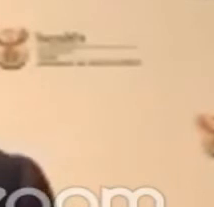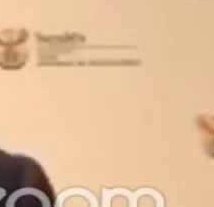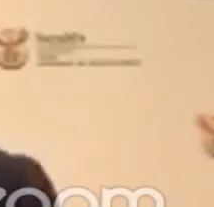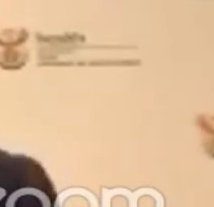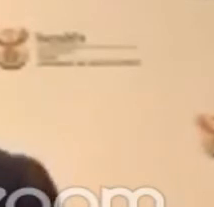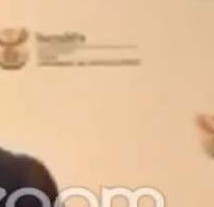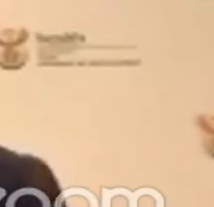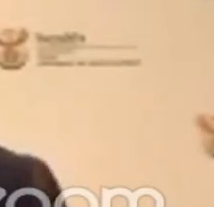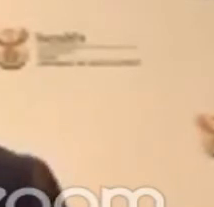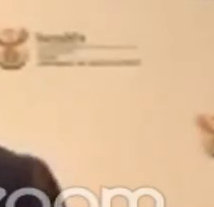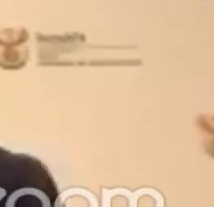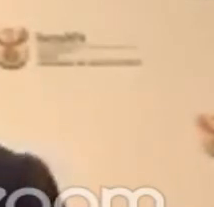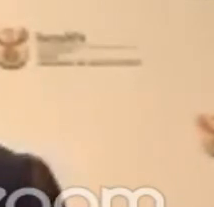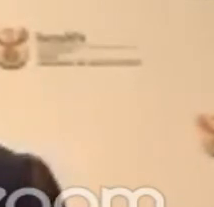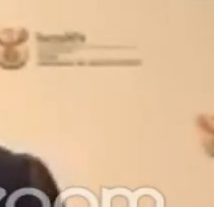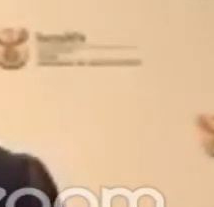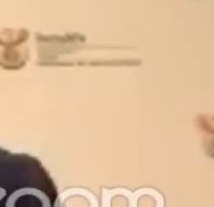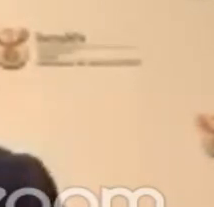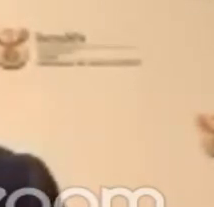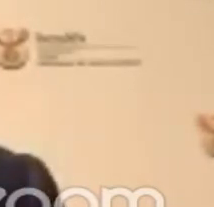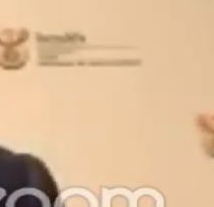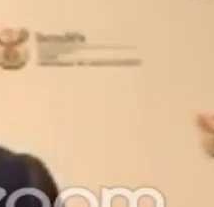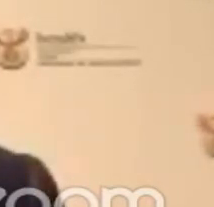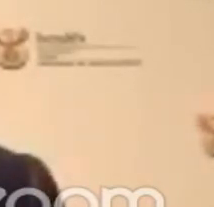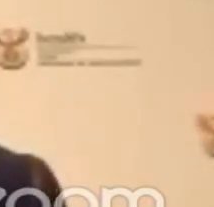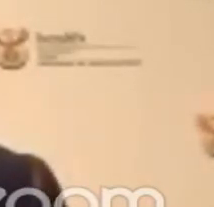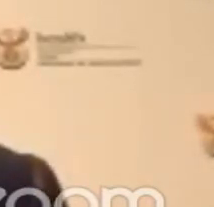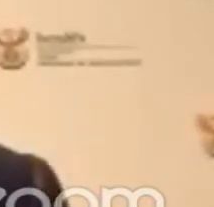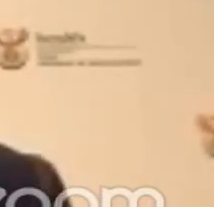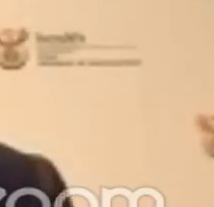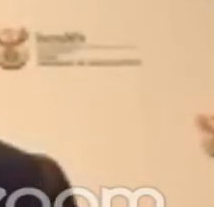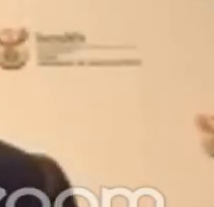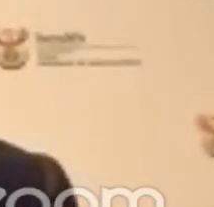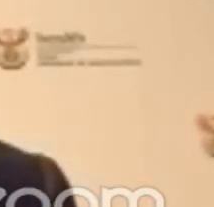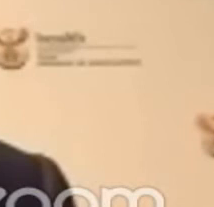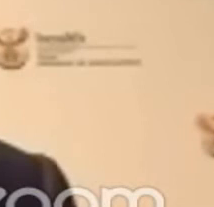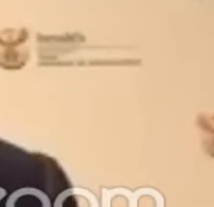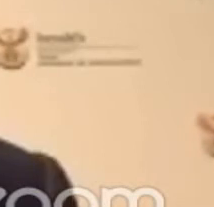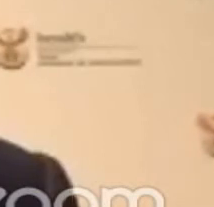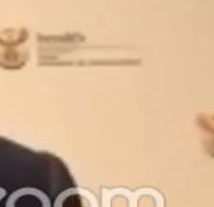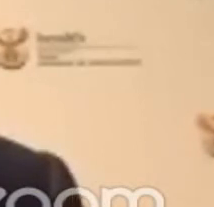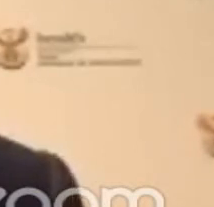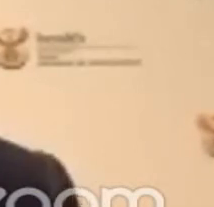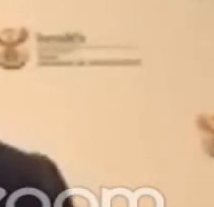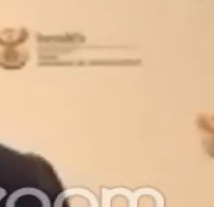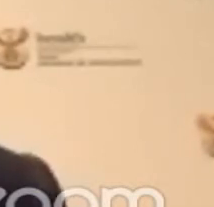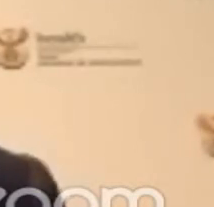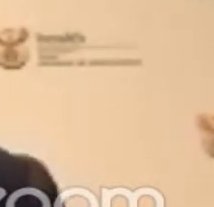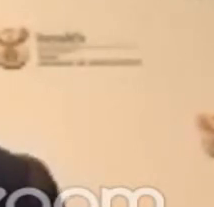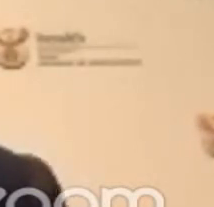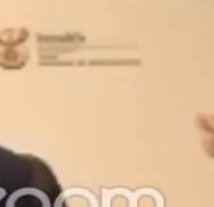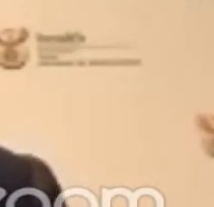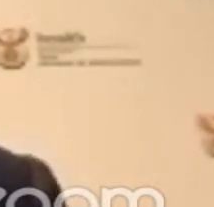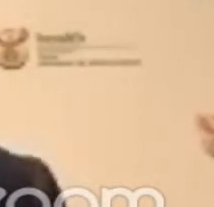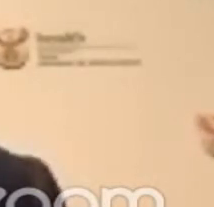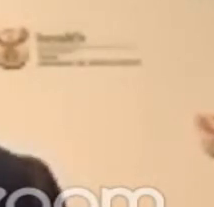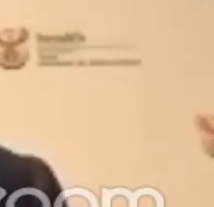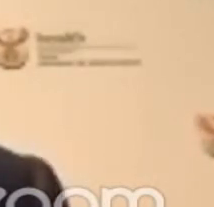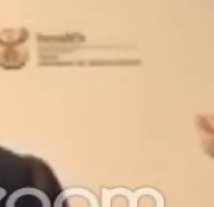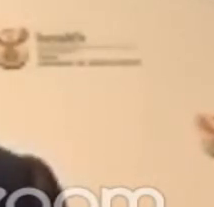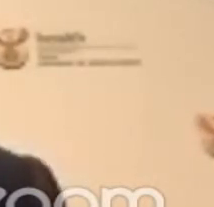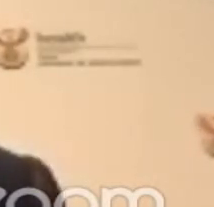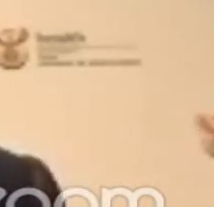and participated. And thanks to the members of the department. We will again update each other. In the next few days, we'll also be